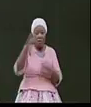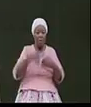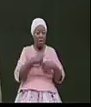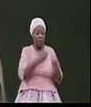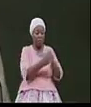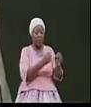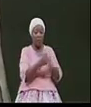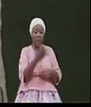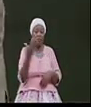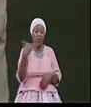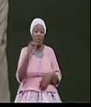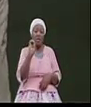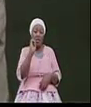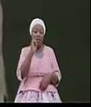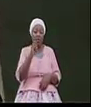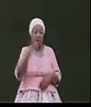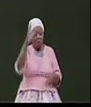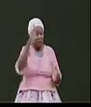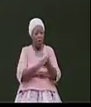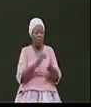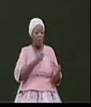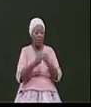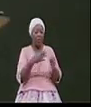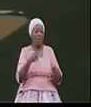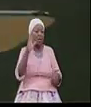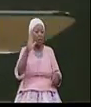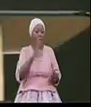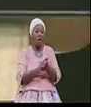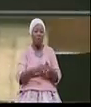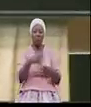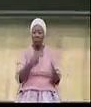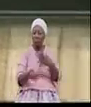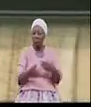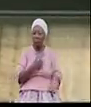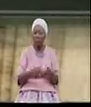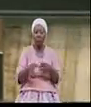Eve, husband fighting the wife,